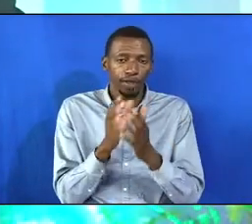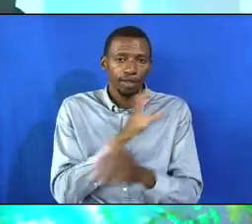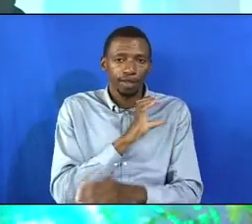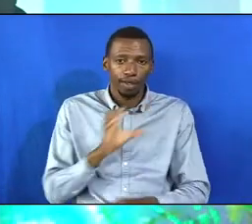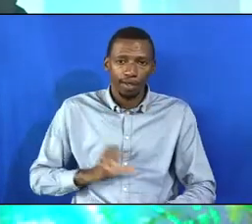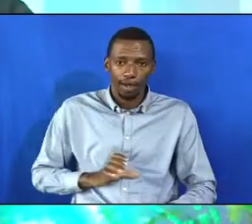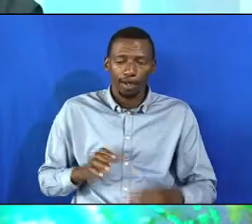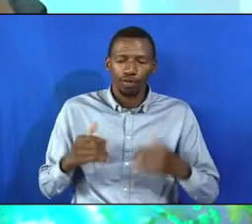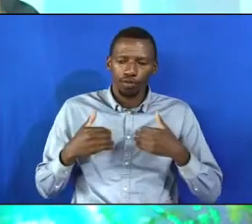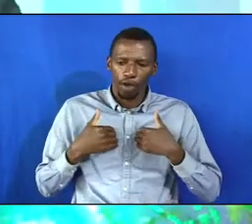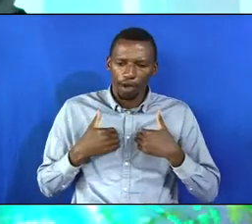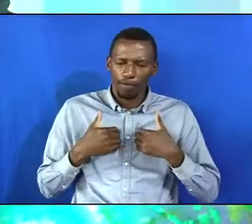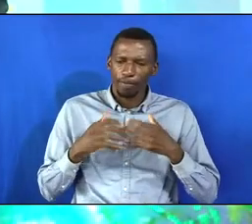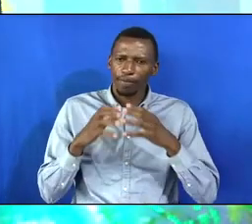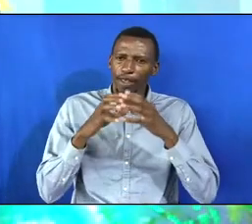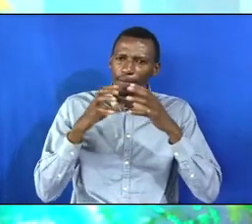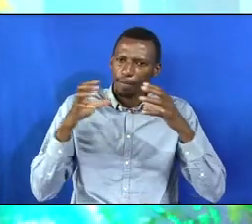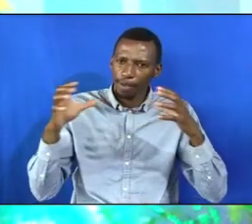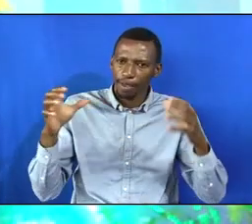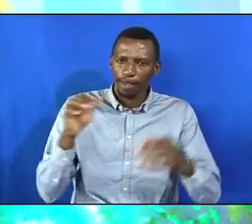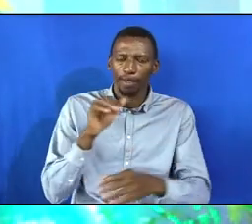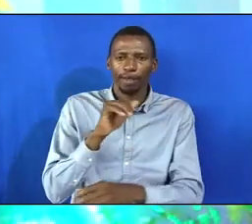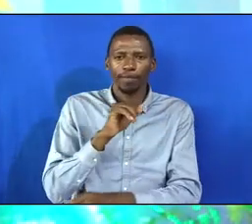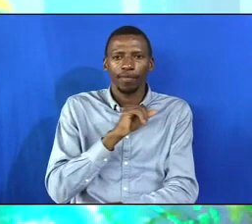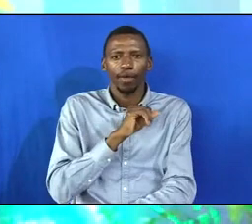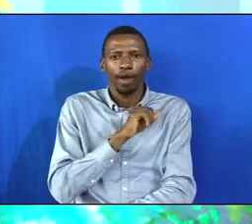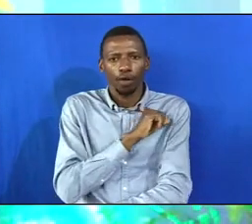enormous power, enormous influence.